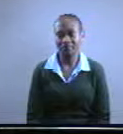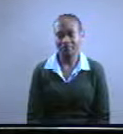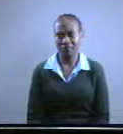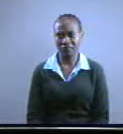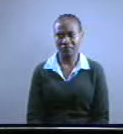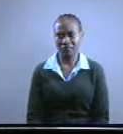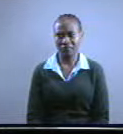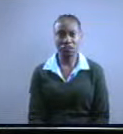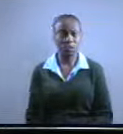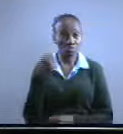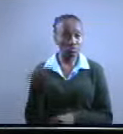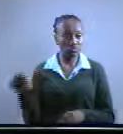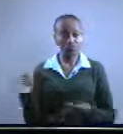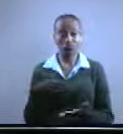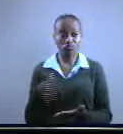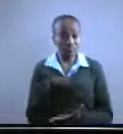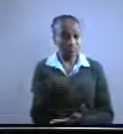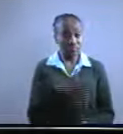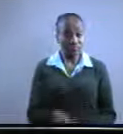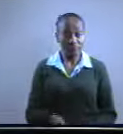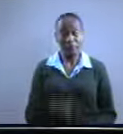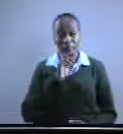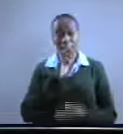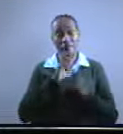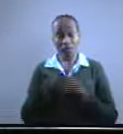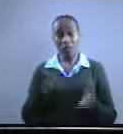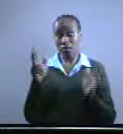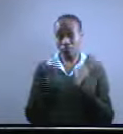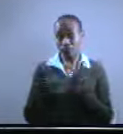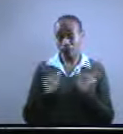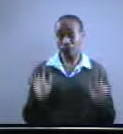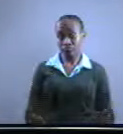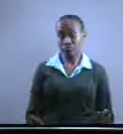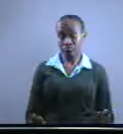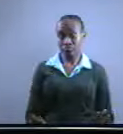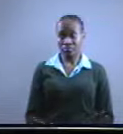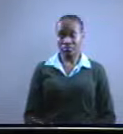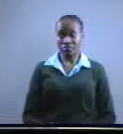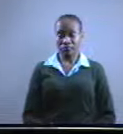So there is no objection. So the report has been adopted.